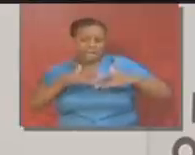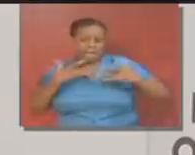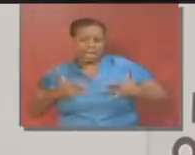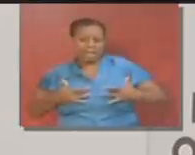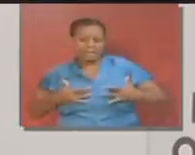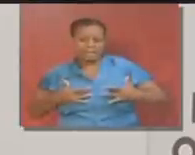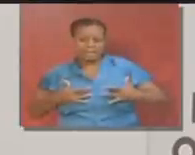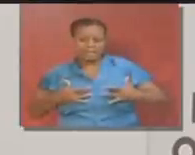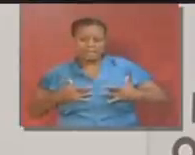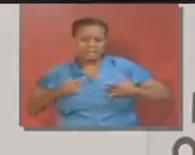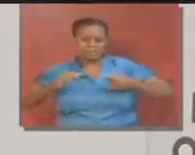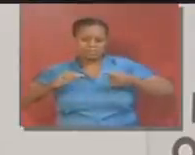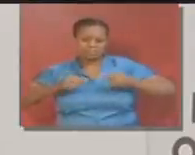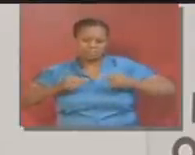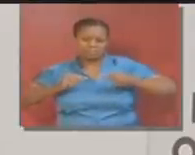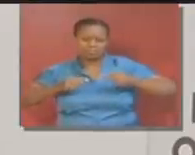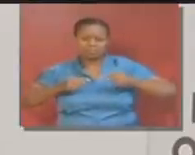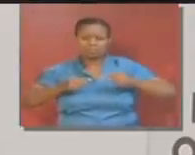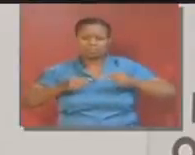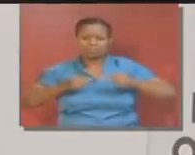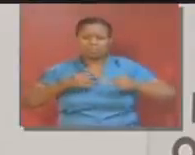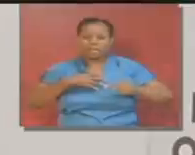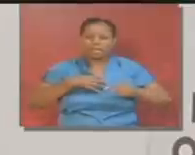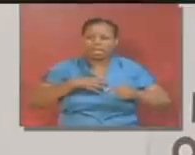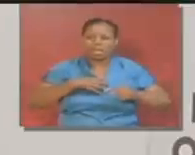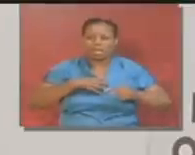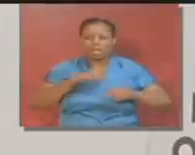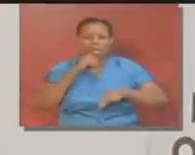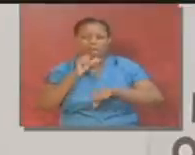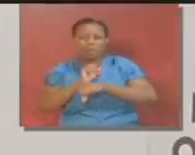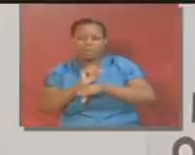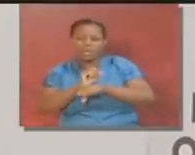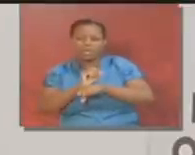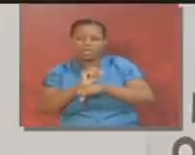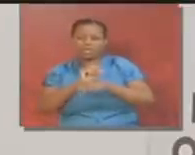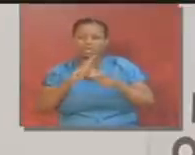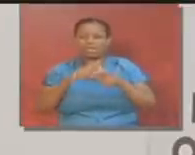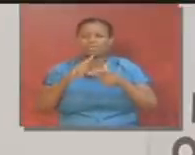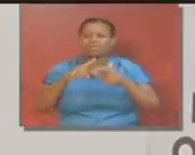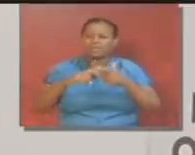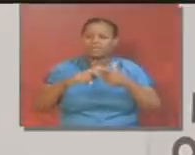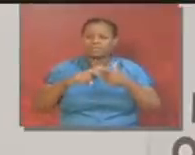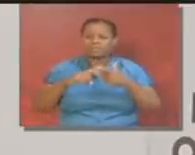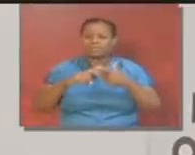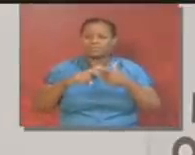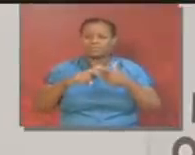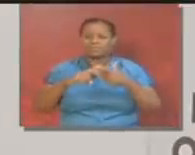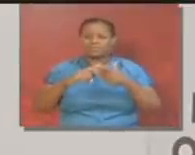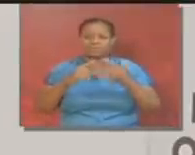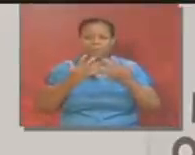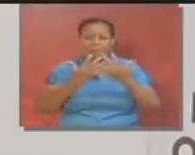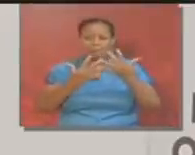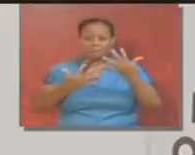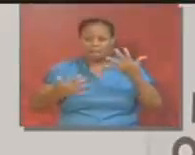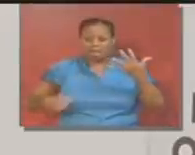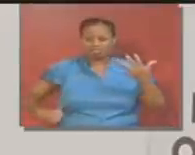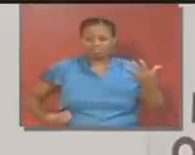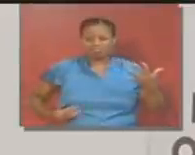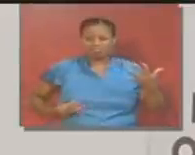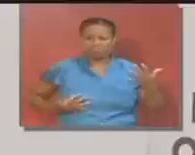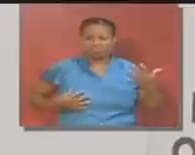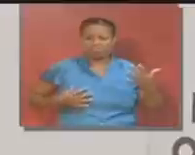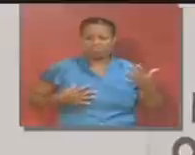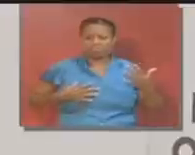and swollen and not functioning, therefore you would not be able to push the blood properly. The child will be in shock. They might be a little